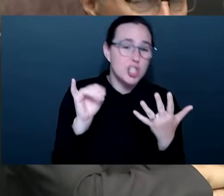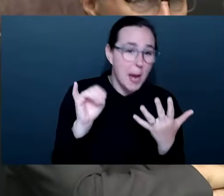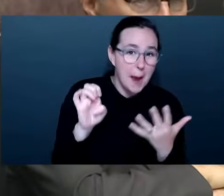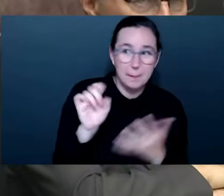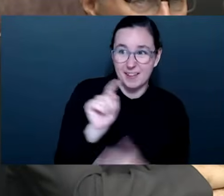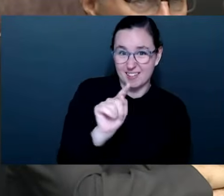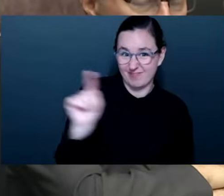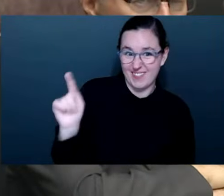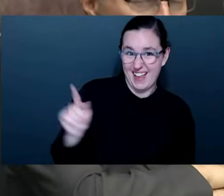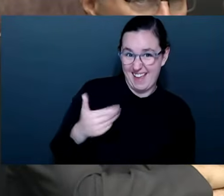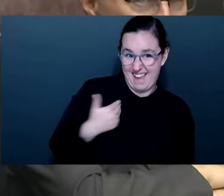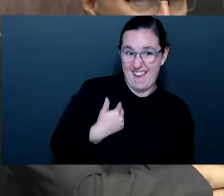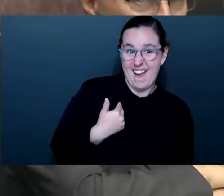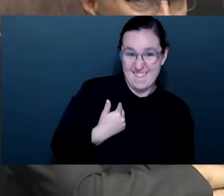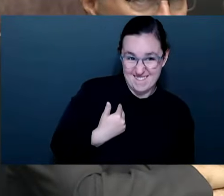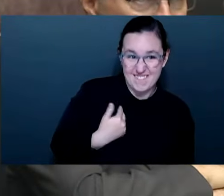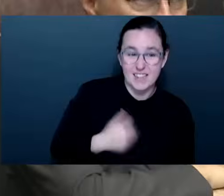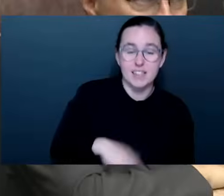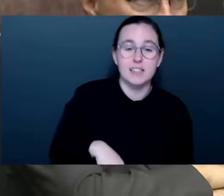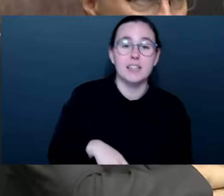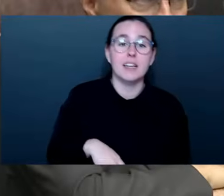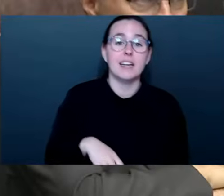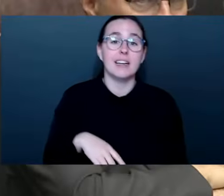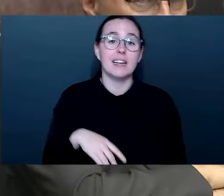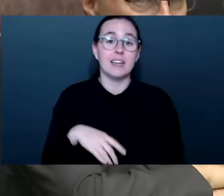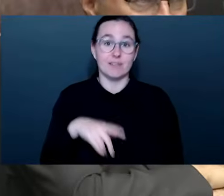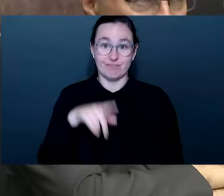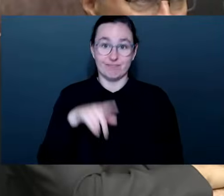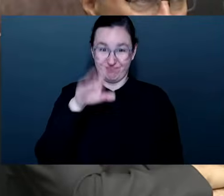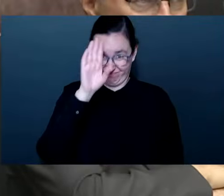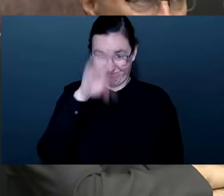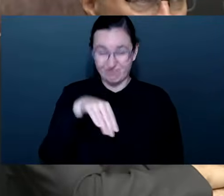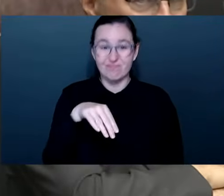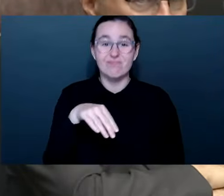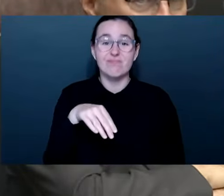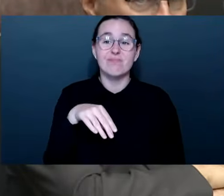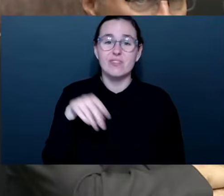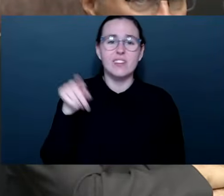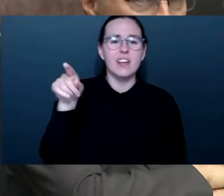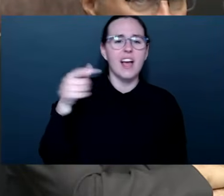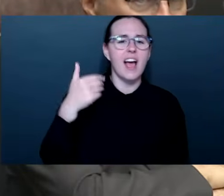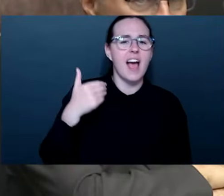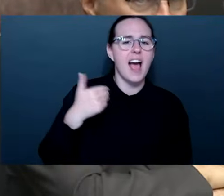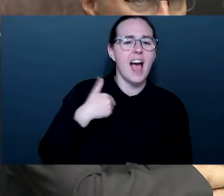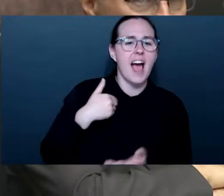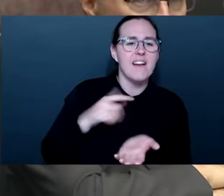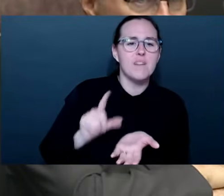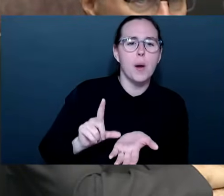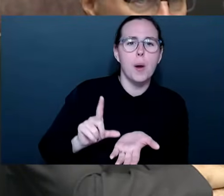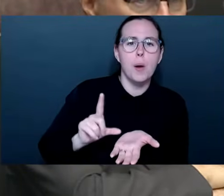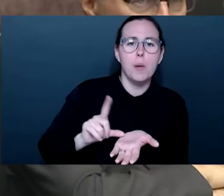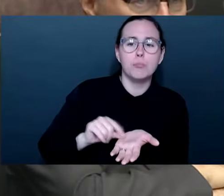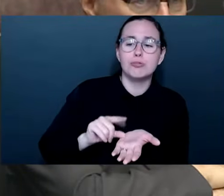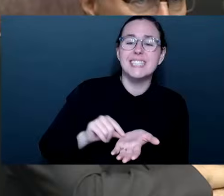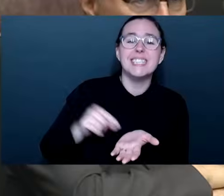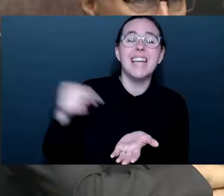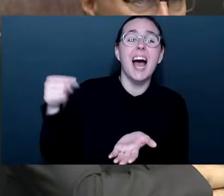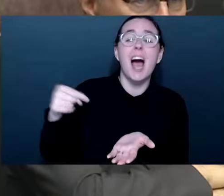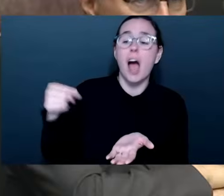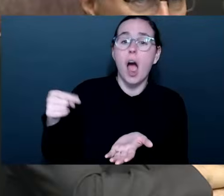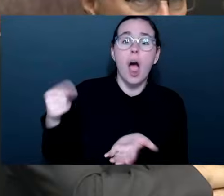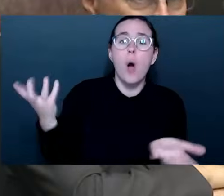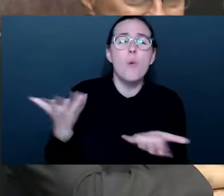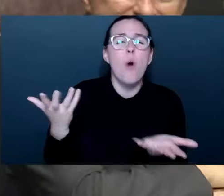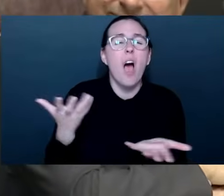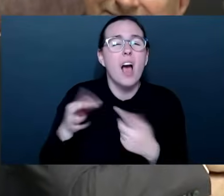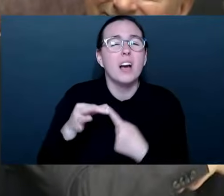are using to print brain cells for Alzheimer's research. They are at the forefront of innovations.